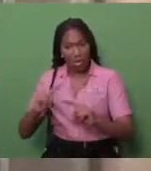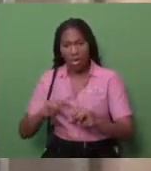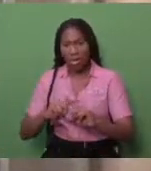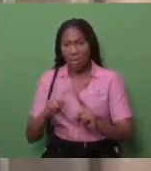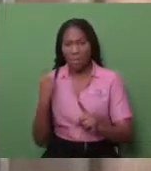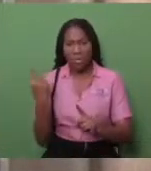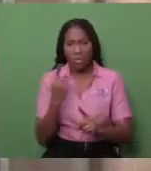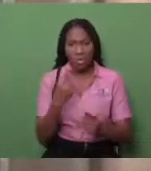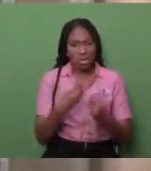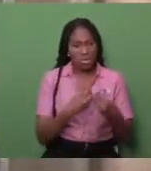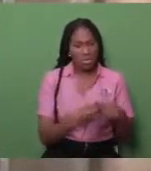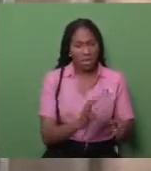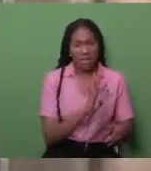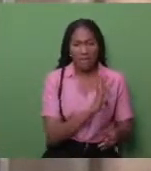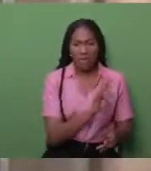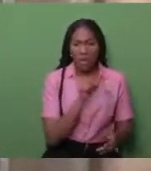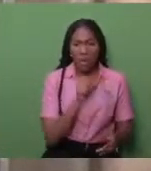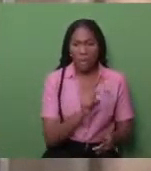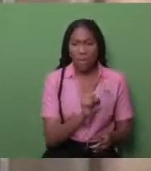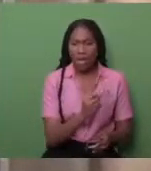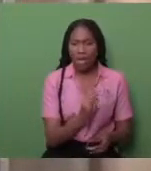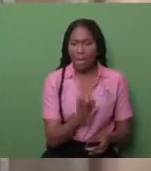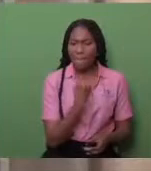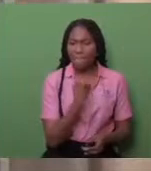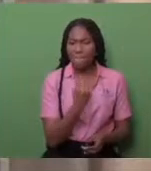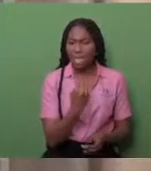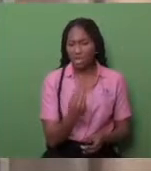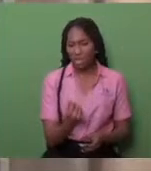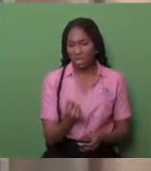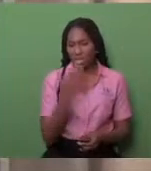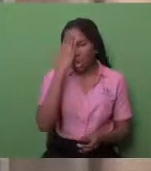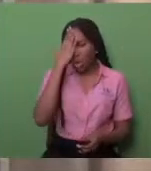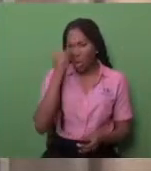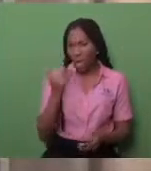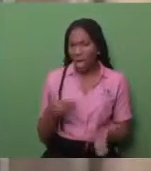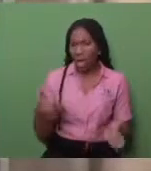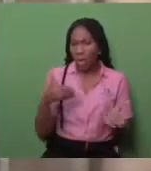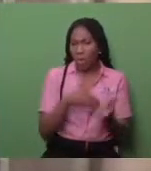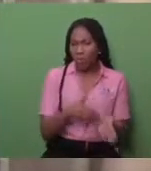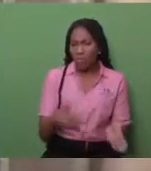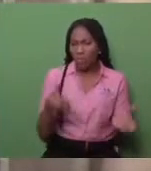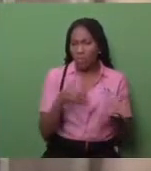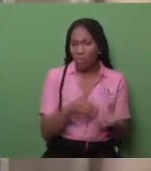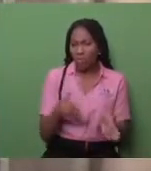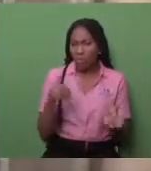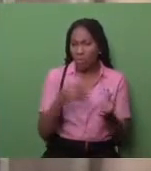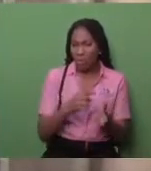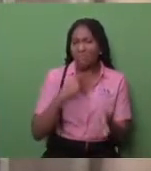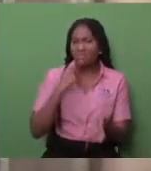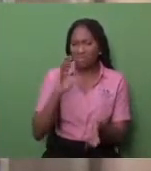$4.1 million. So why are you always consistently overestimating and underestimating?